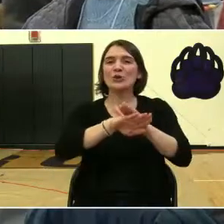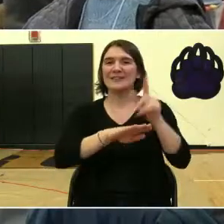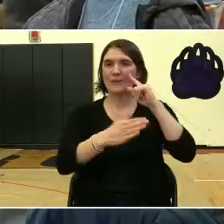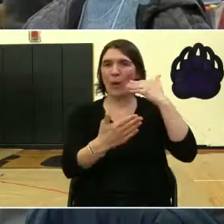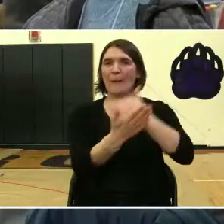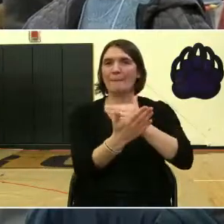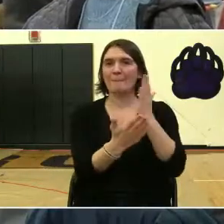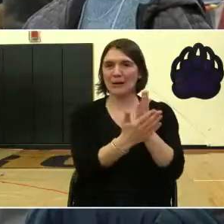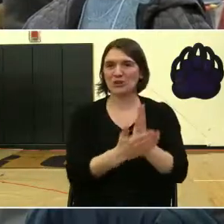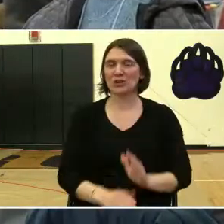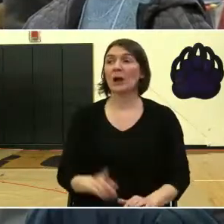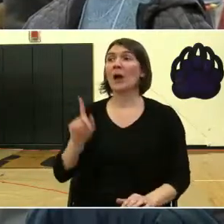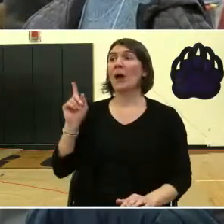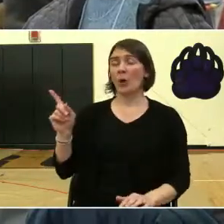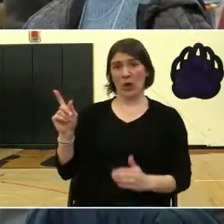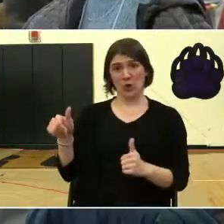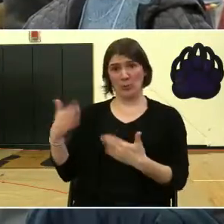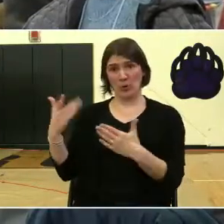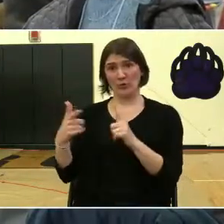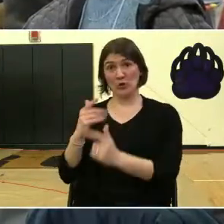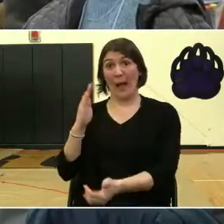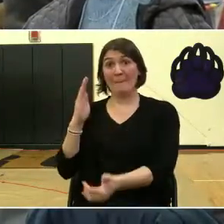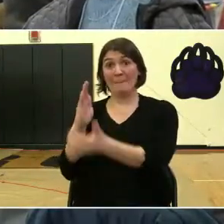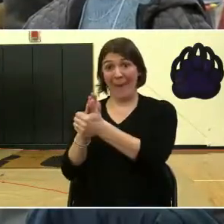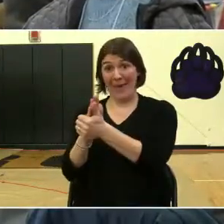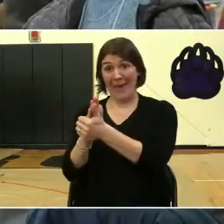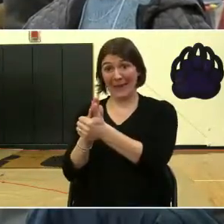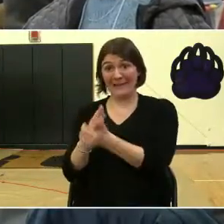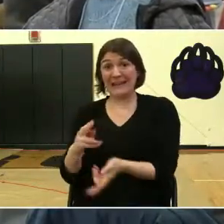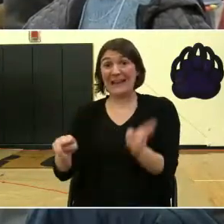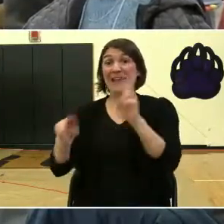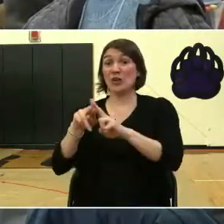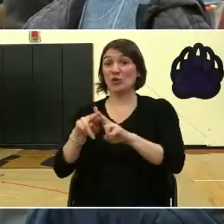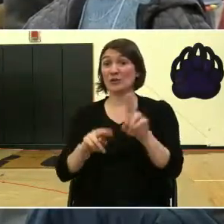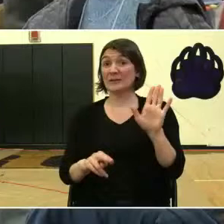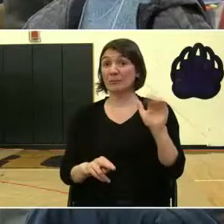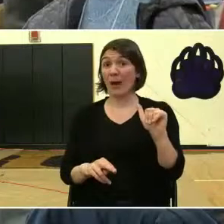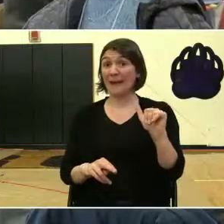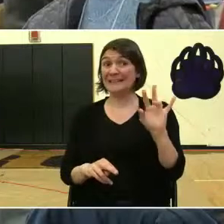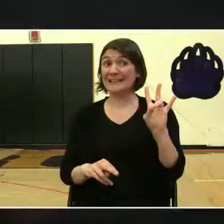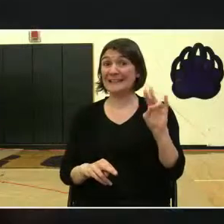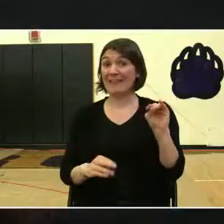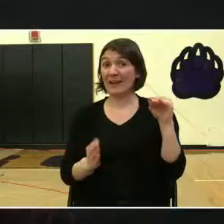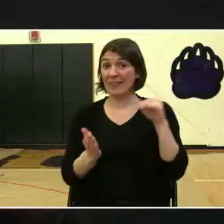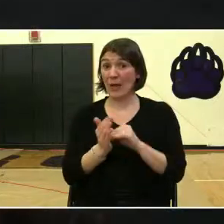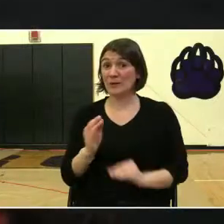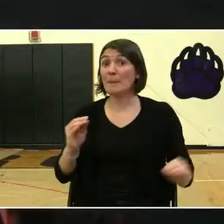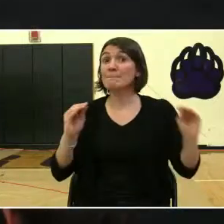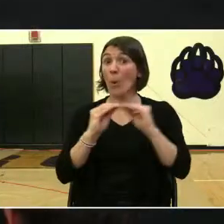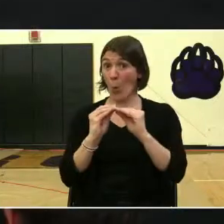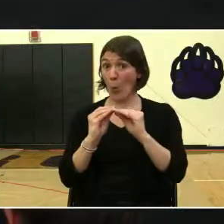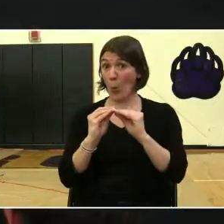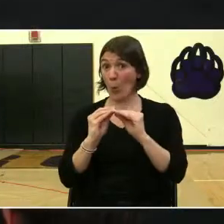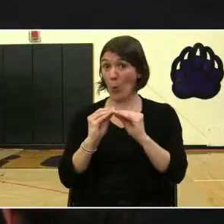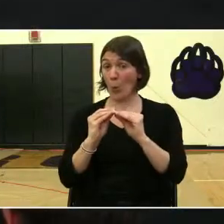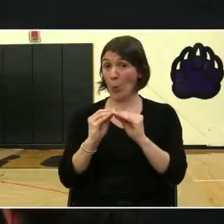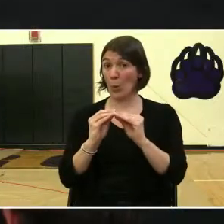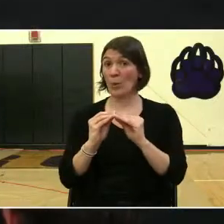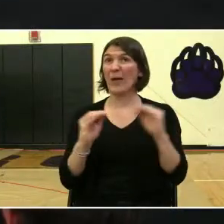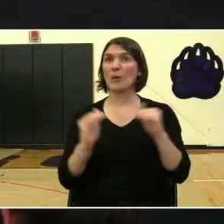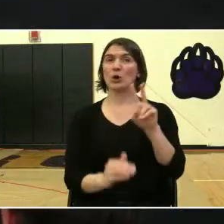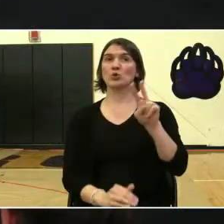budget it's been moved to amend the budget by by increasing uh by $70,000 to